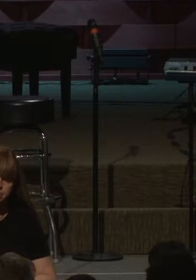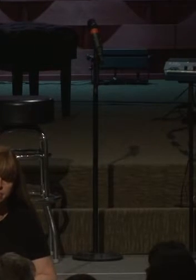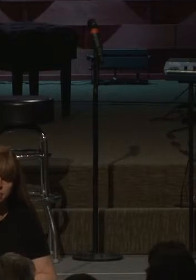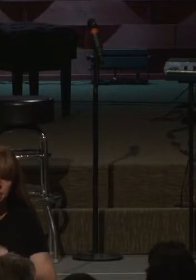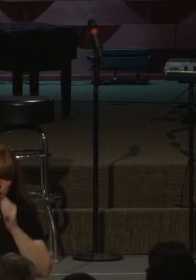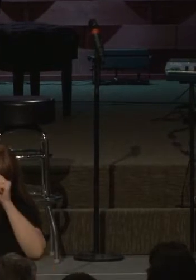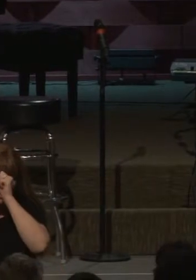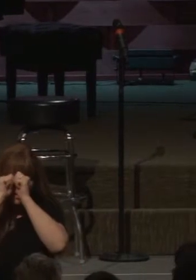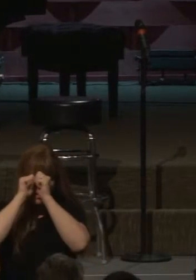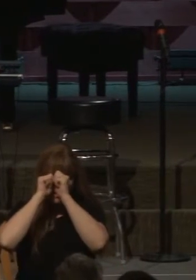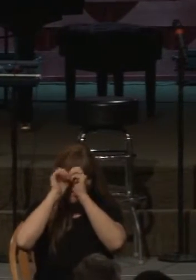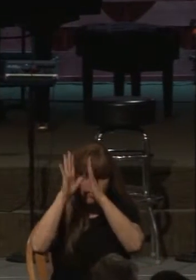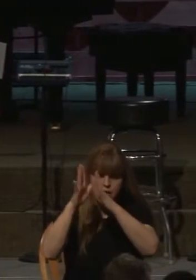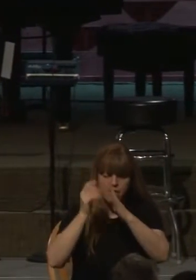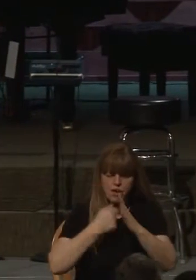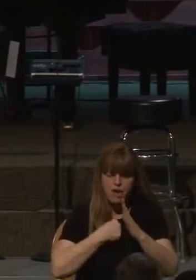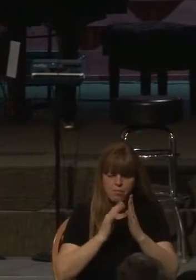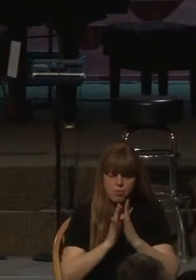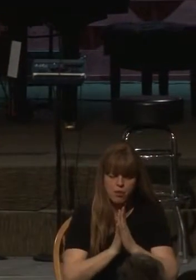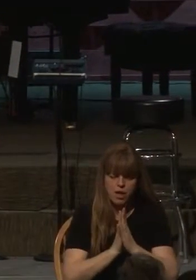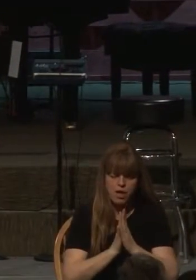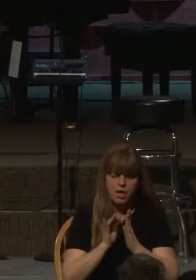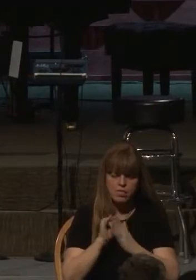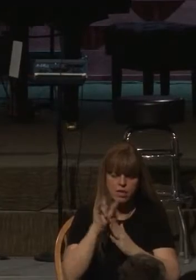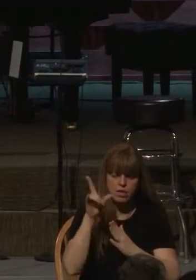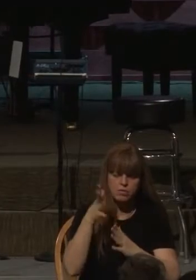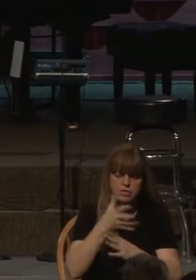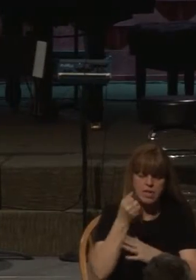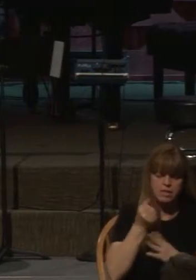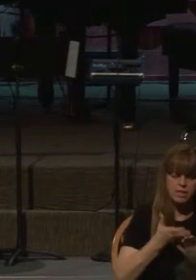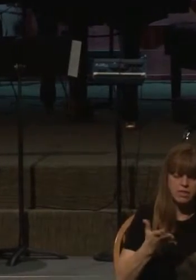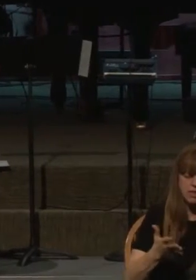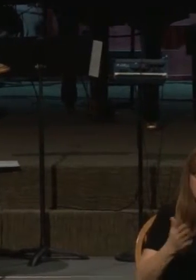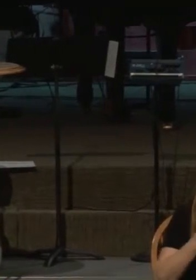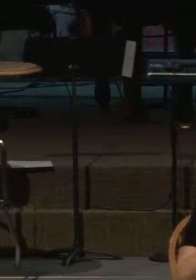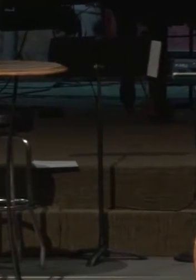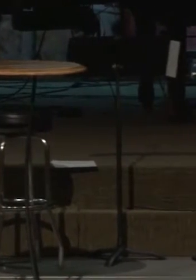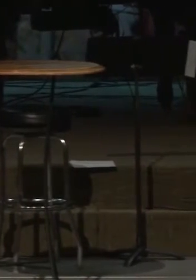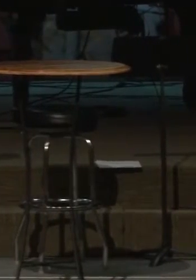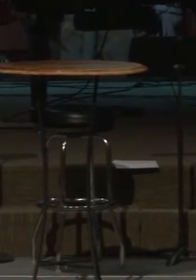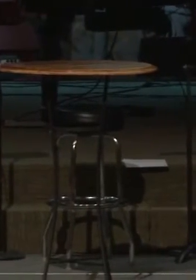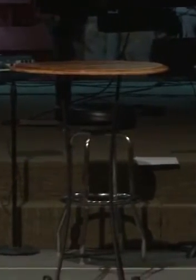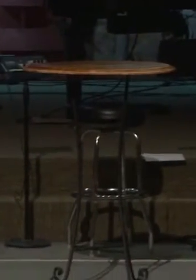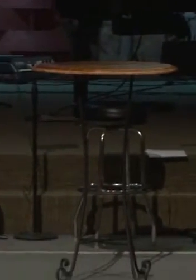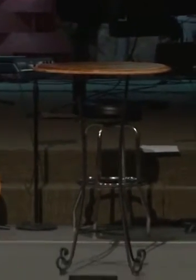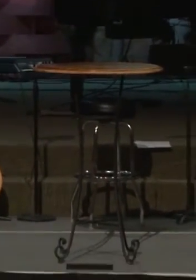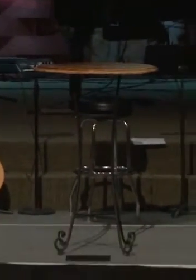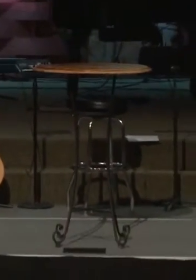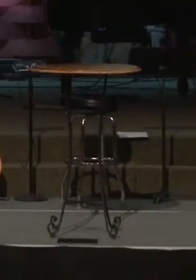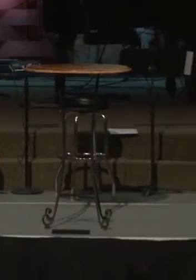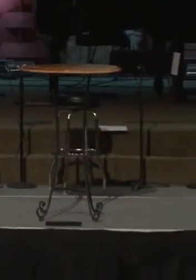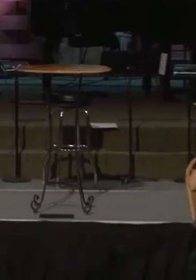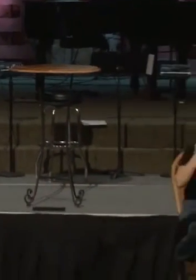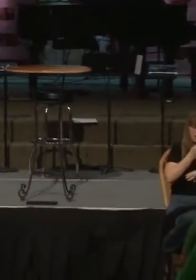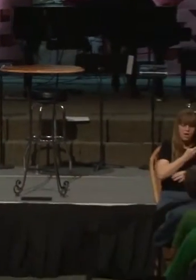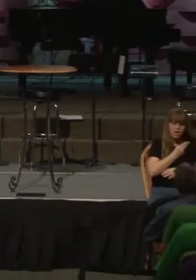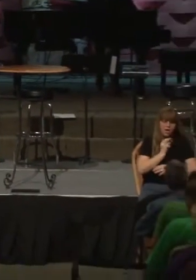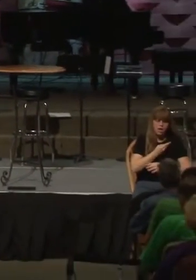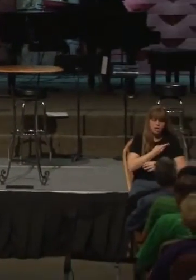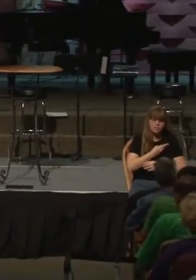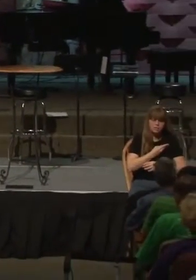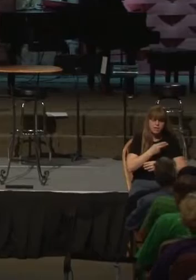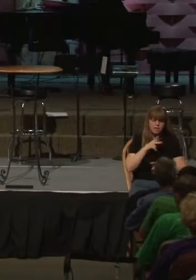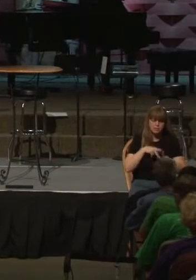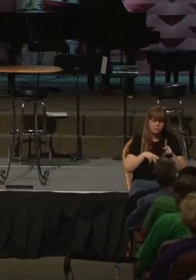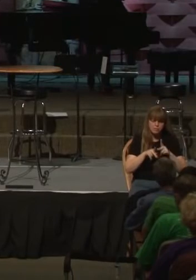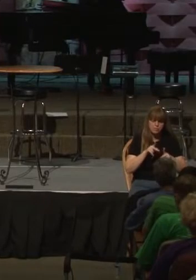So, Father, I pray that you'll take the things that have been shared today and that you'll awaken us as a people about the